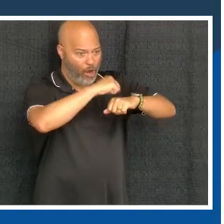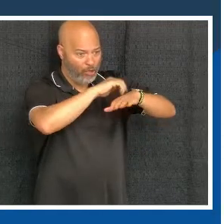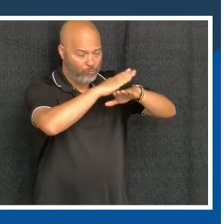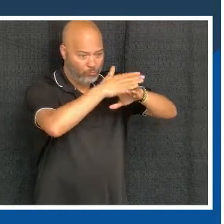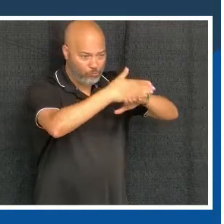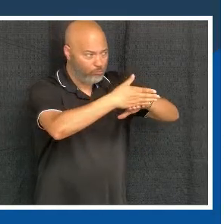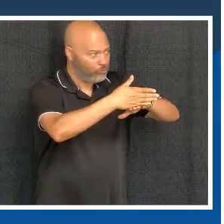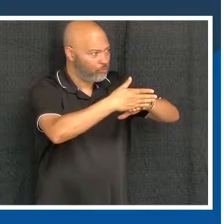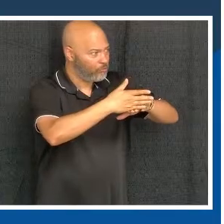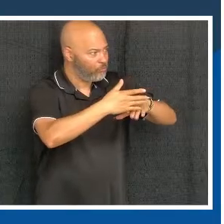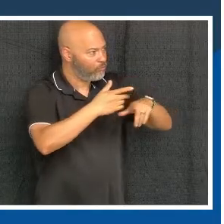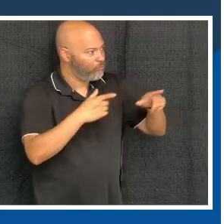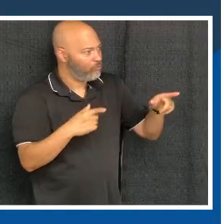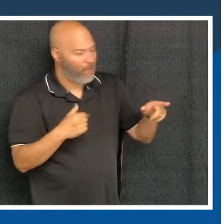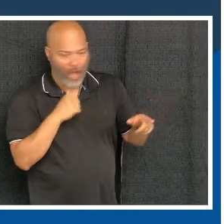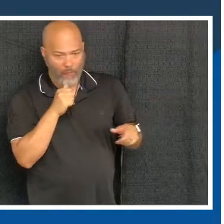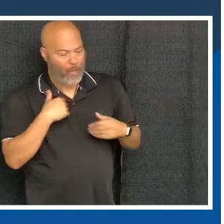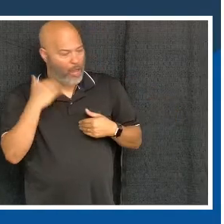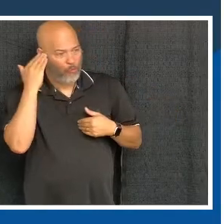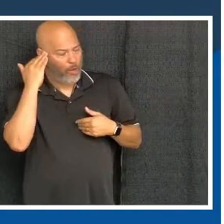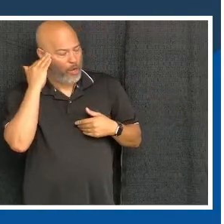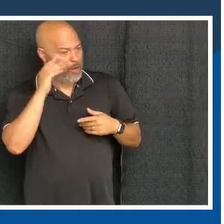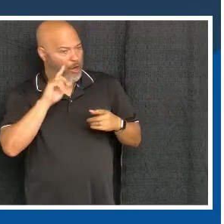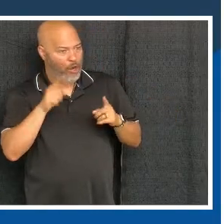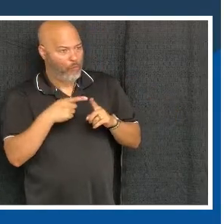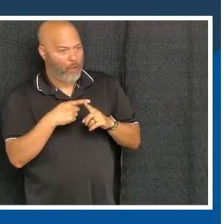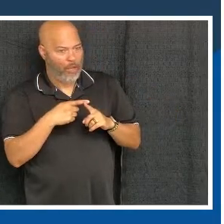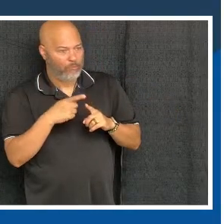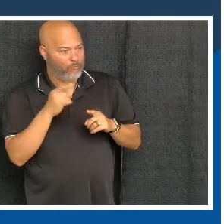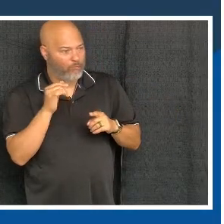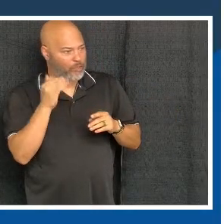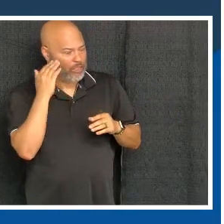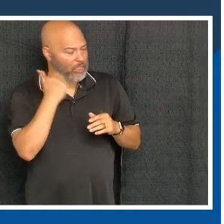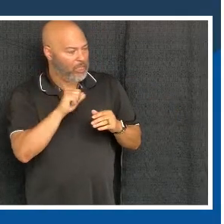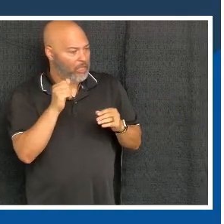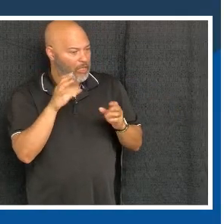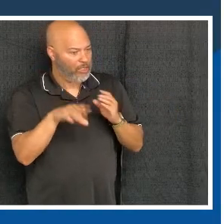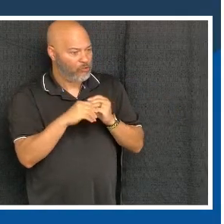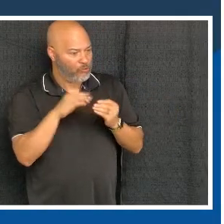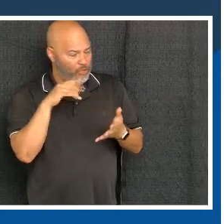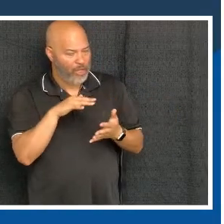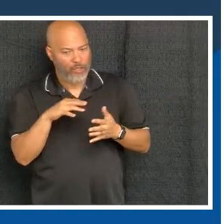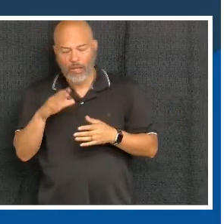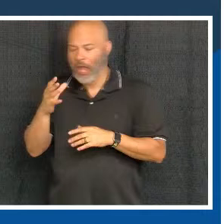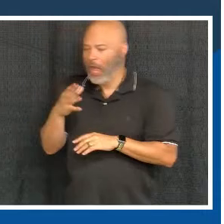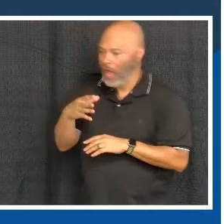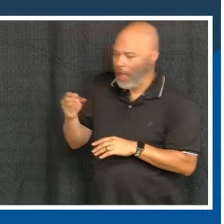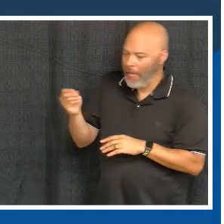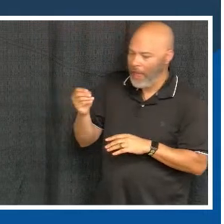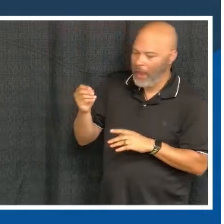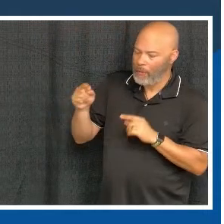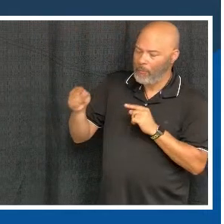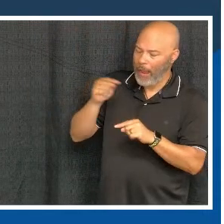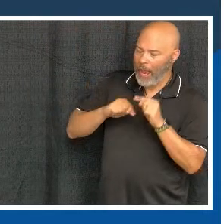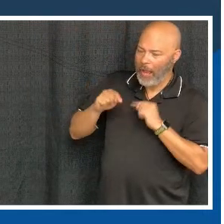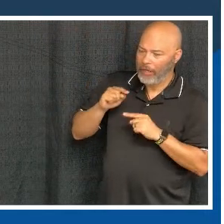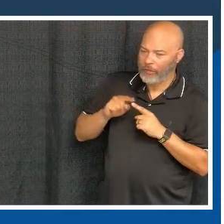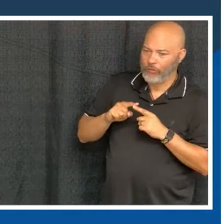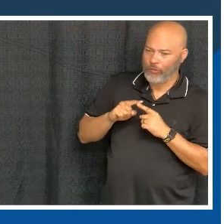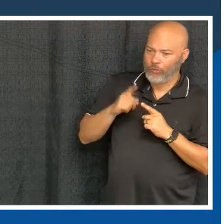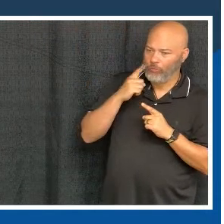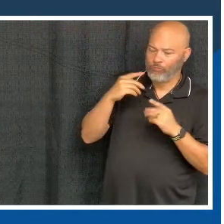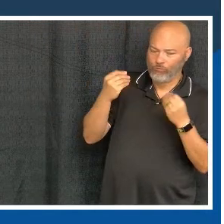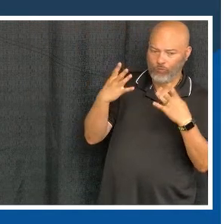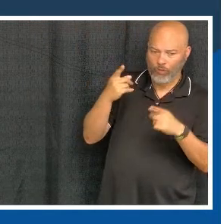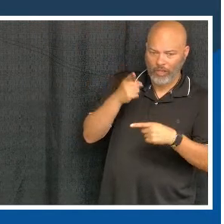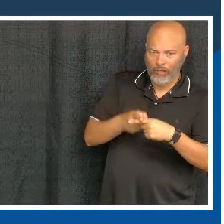as far I'm not as- aware of any additional studies on impermeable through there, no. Okay. And then back to the signalized